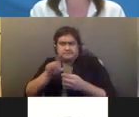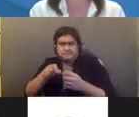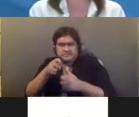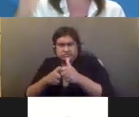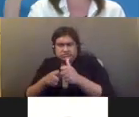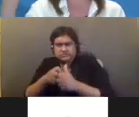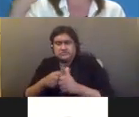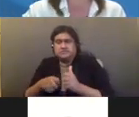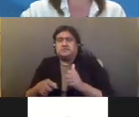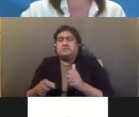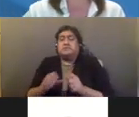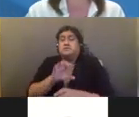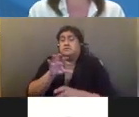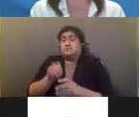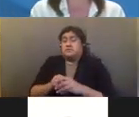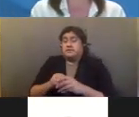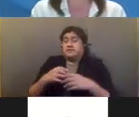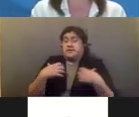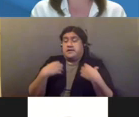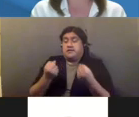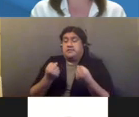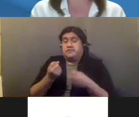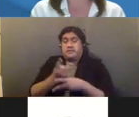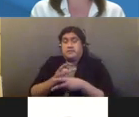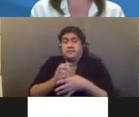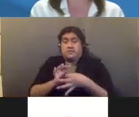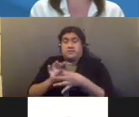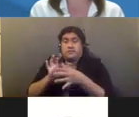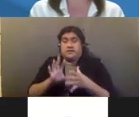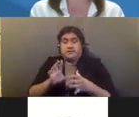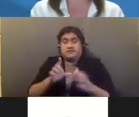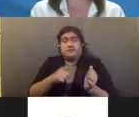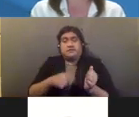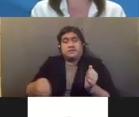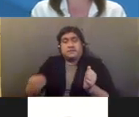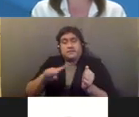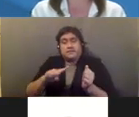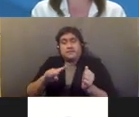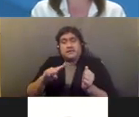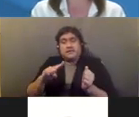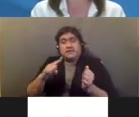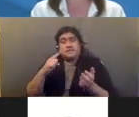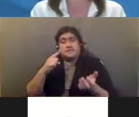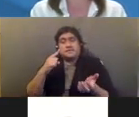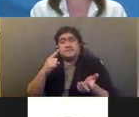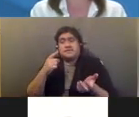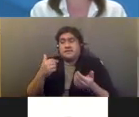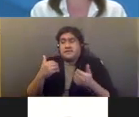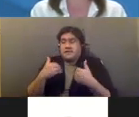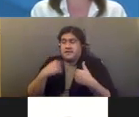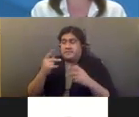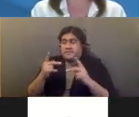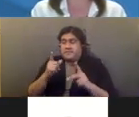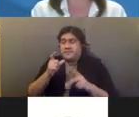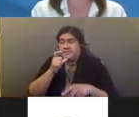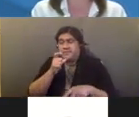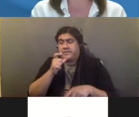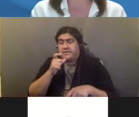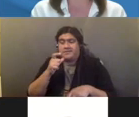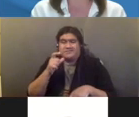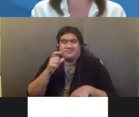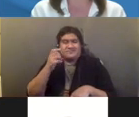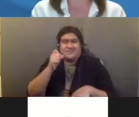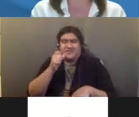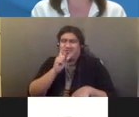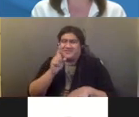coordinator, have lists of folks that we know to be sensitive and knowledgeable. And so reaching out to